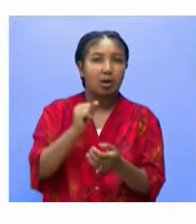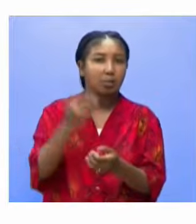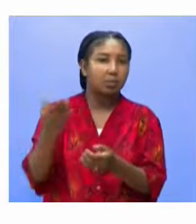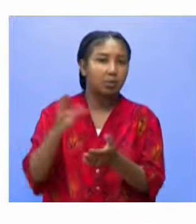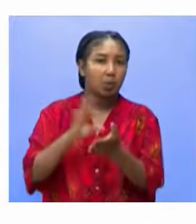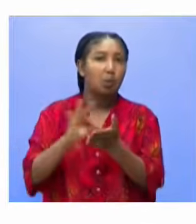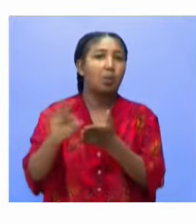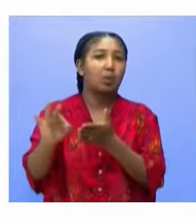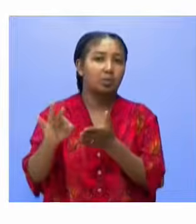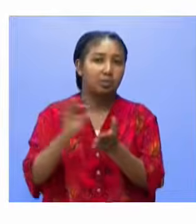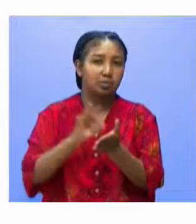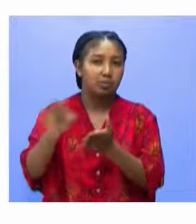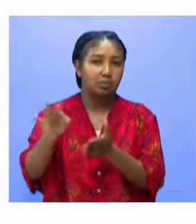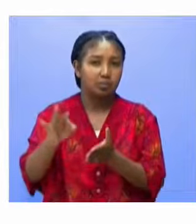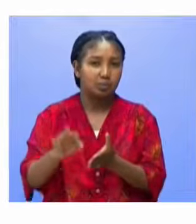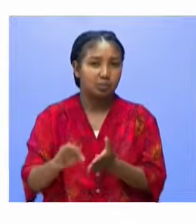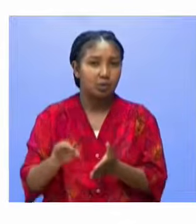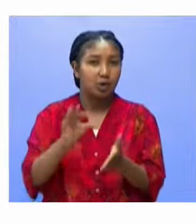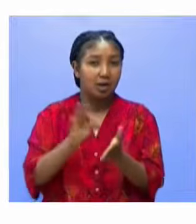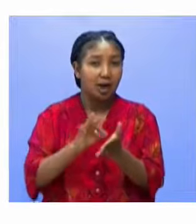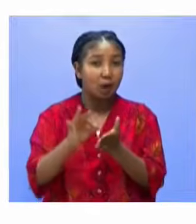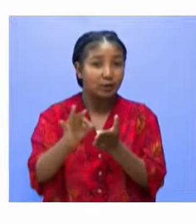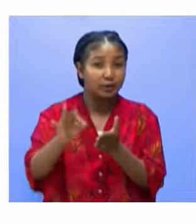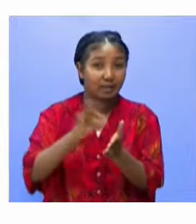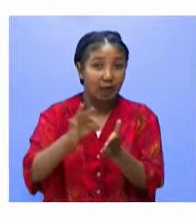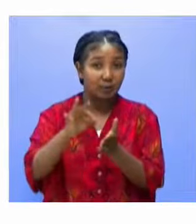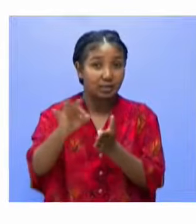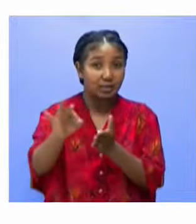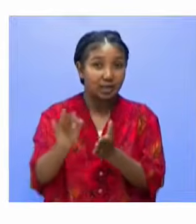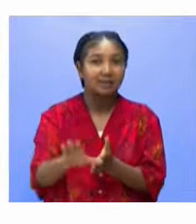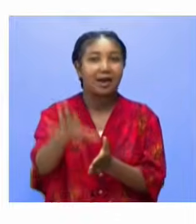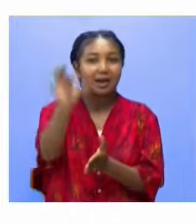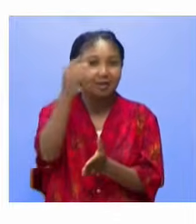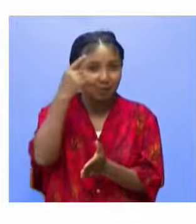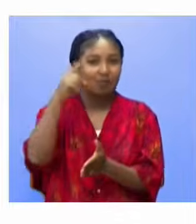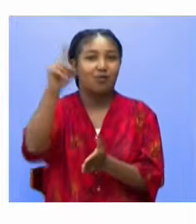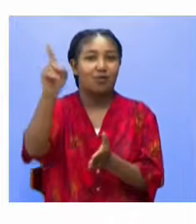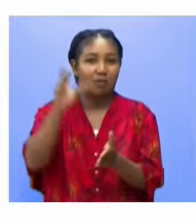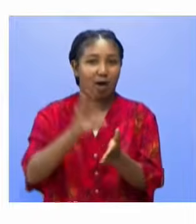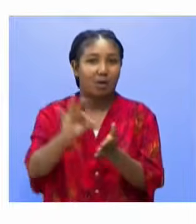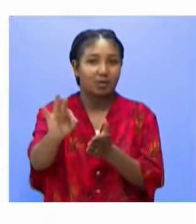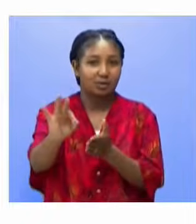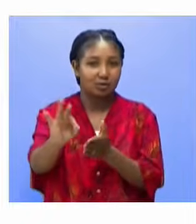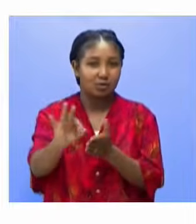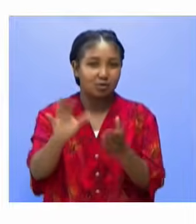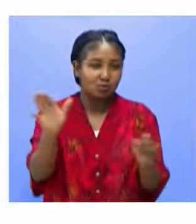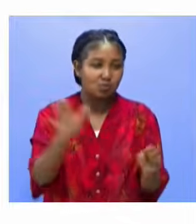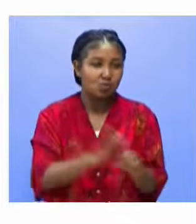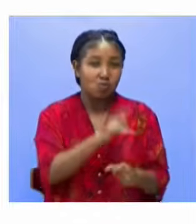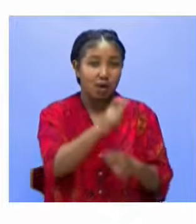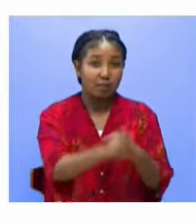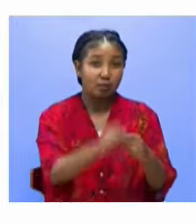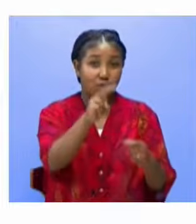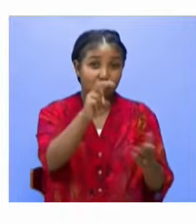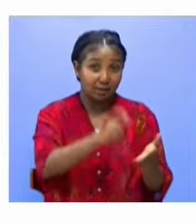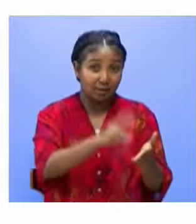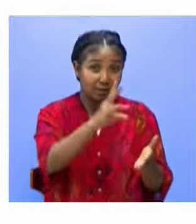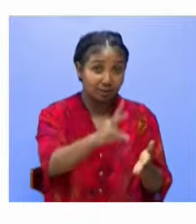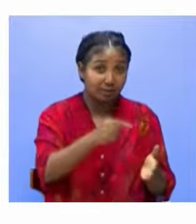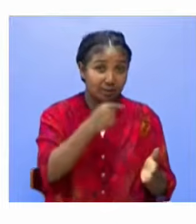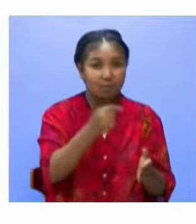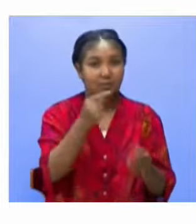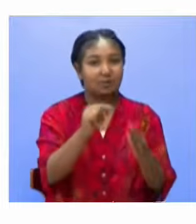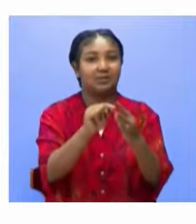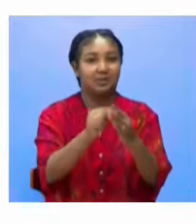these concepts. When we count the gap, we can get what? 7 years. So this one